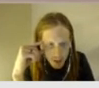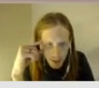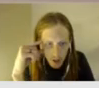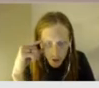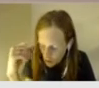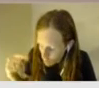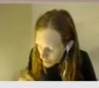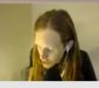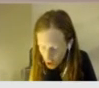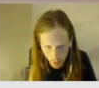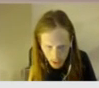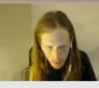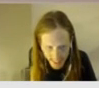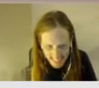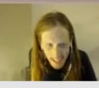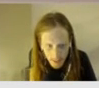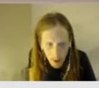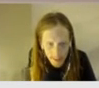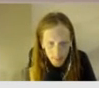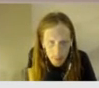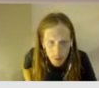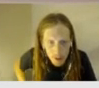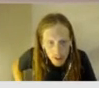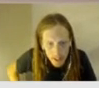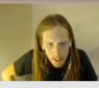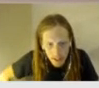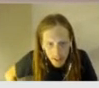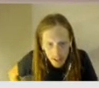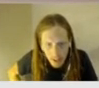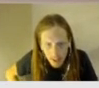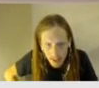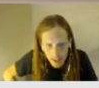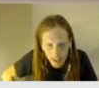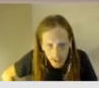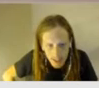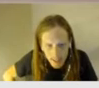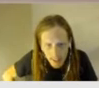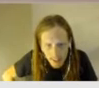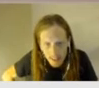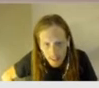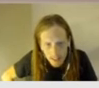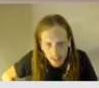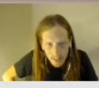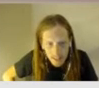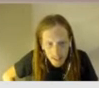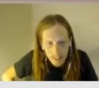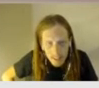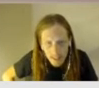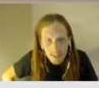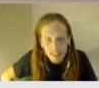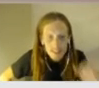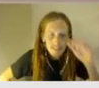So you don't really struggle with anxiety walking up to people? No, for whatever reason, I don't.